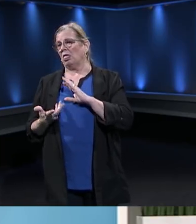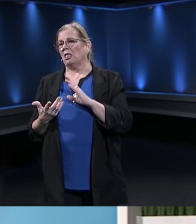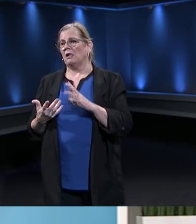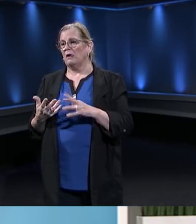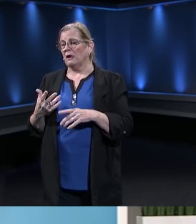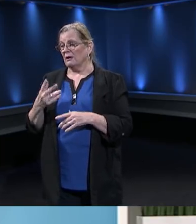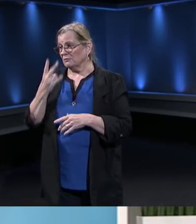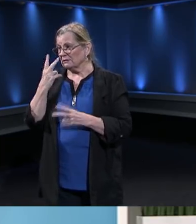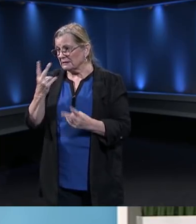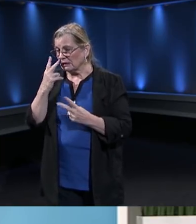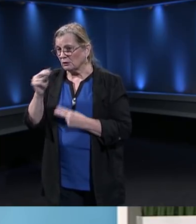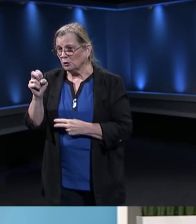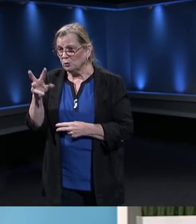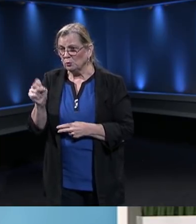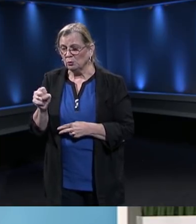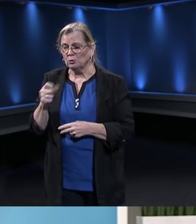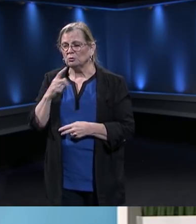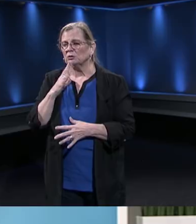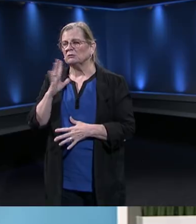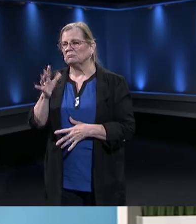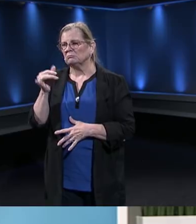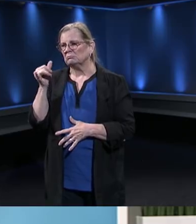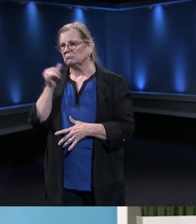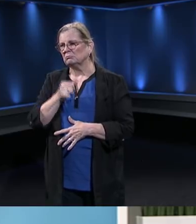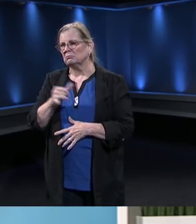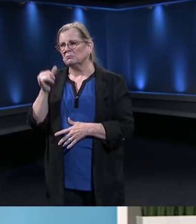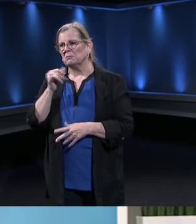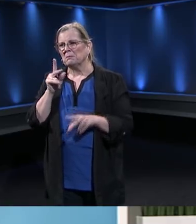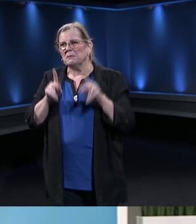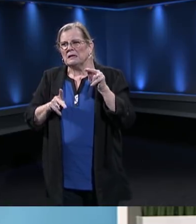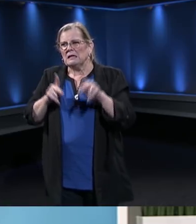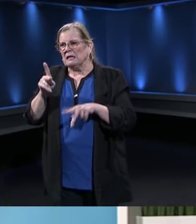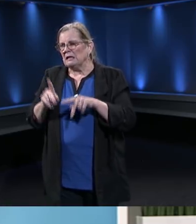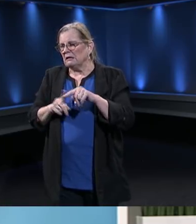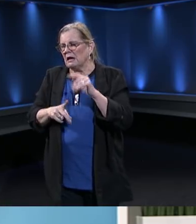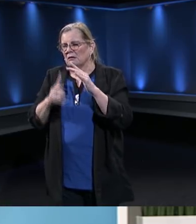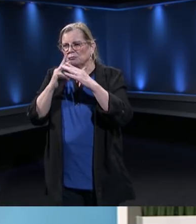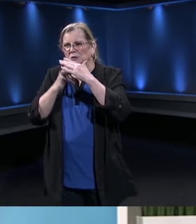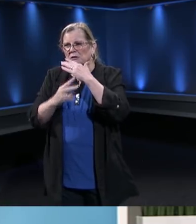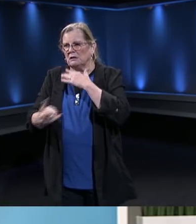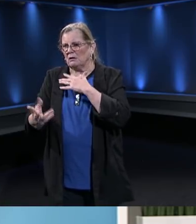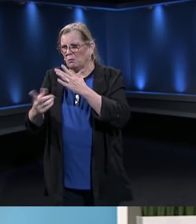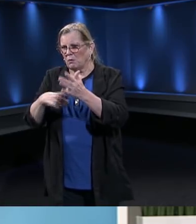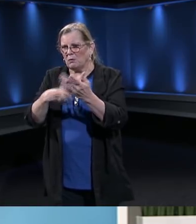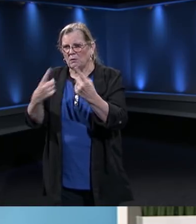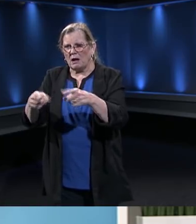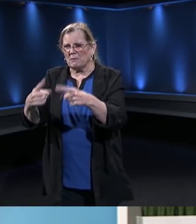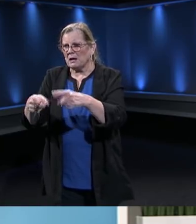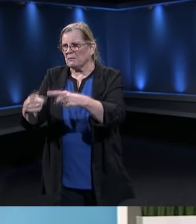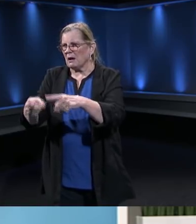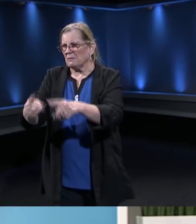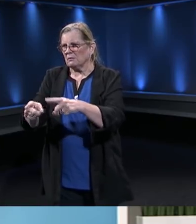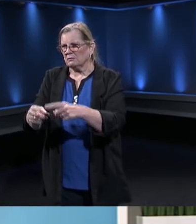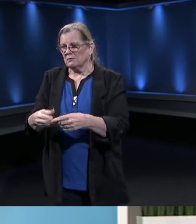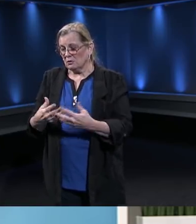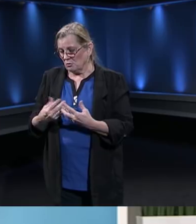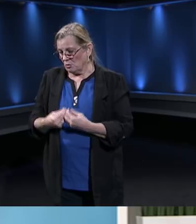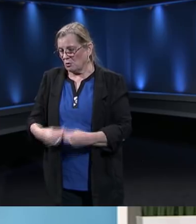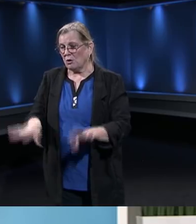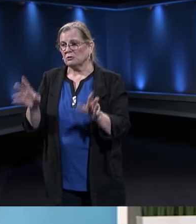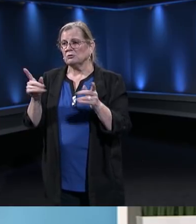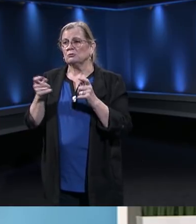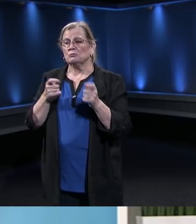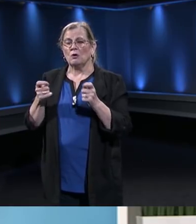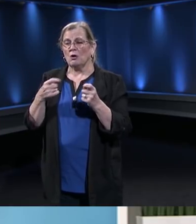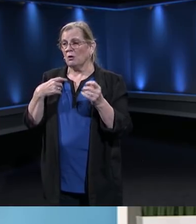So there are a lot of unknowns. And so what we know is that when we are faced with a loss of control and an unknown, that